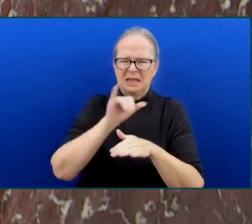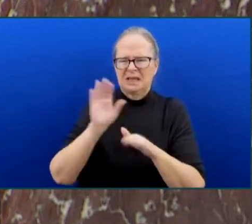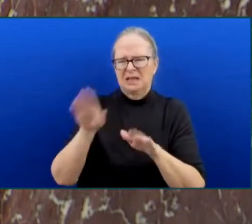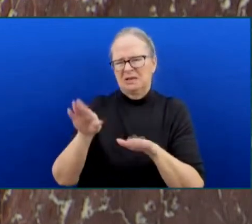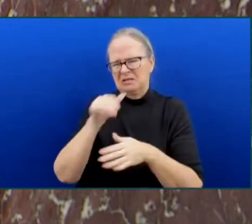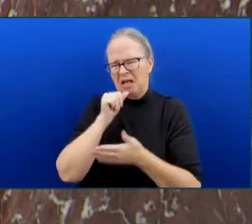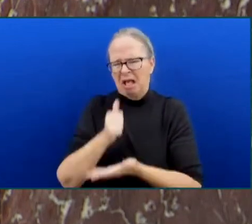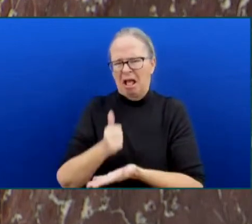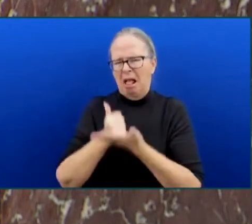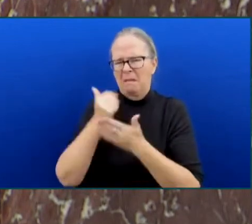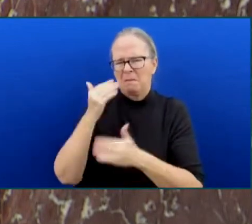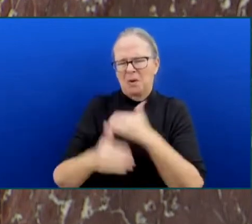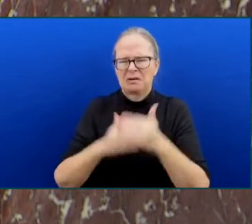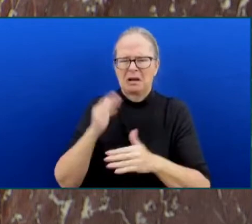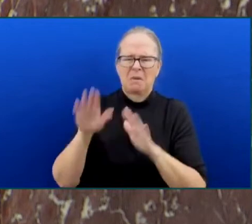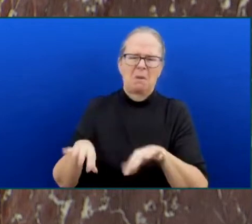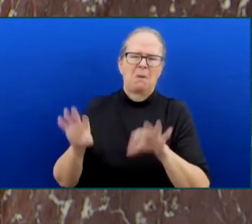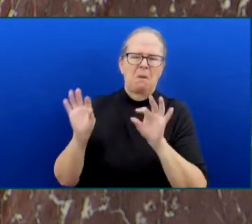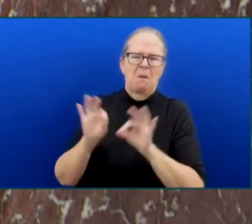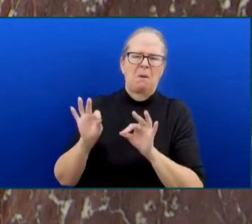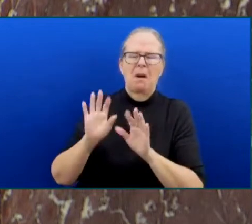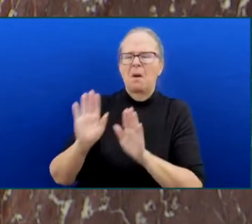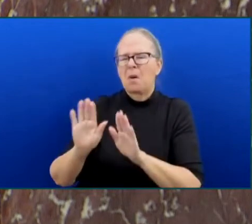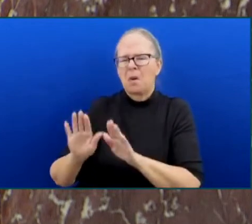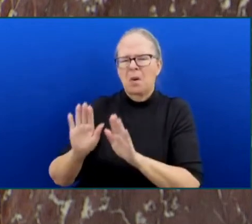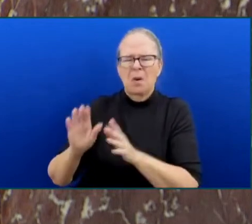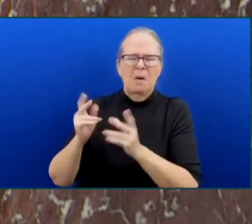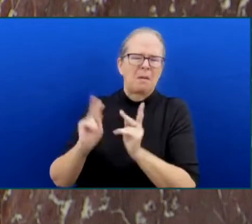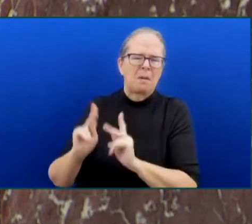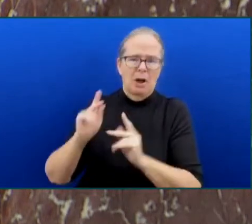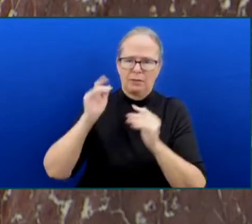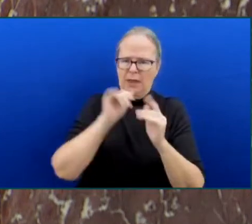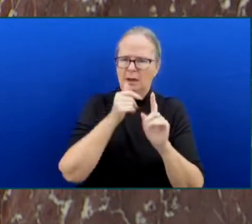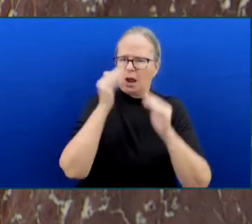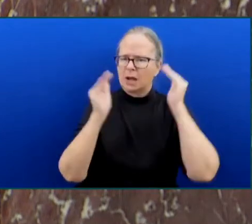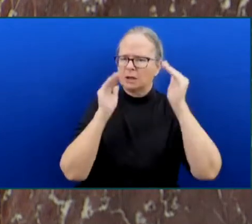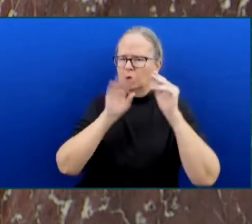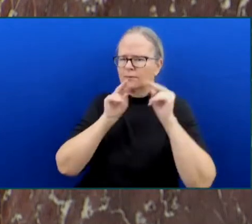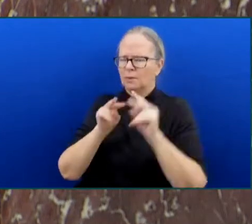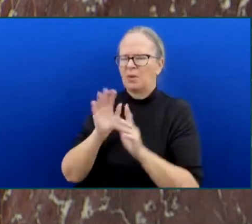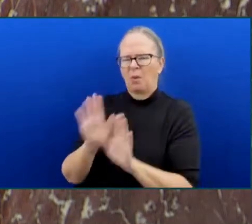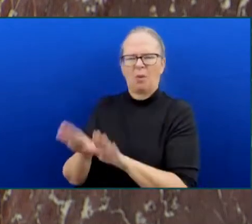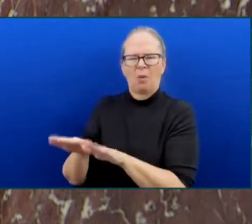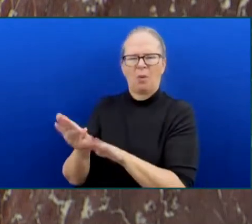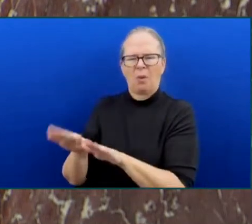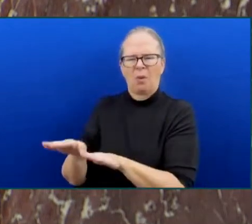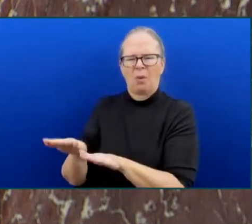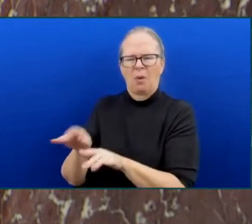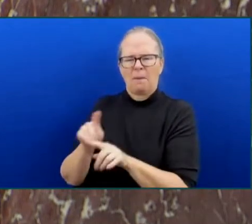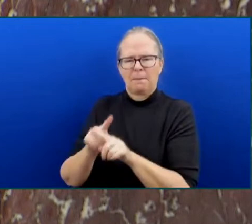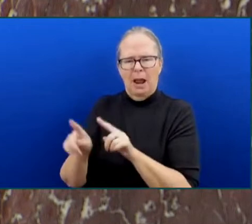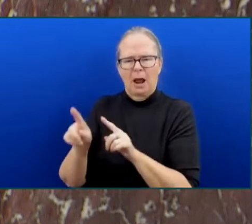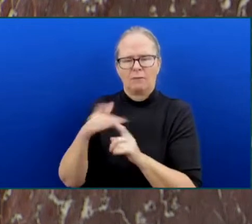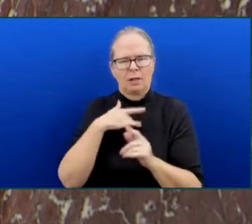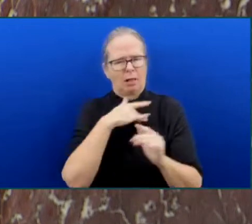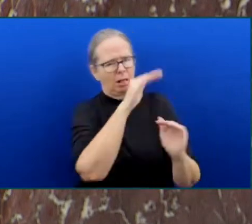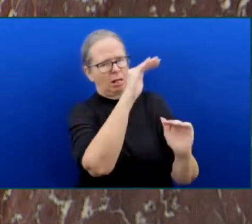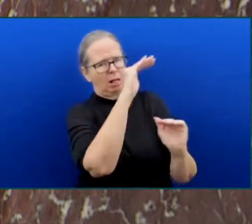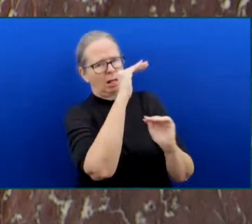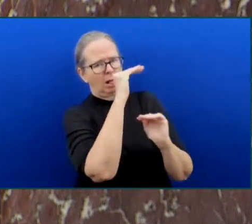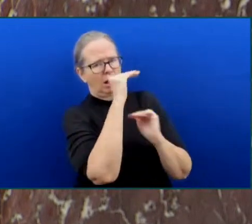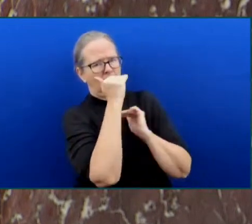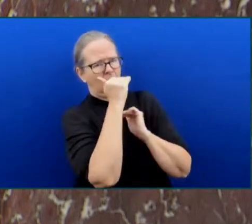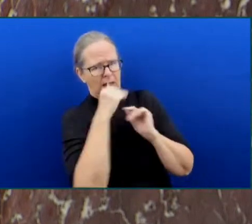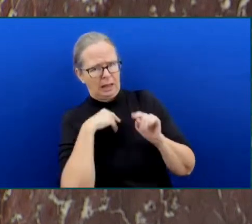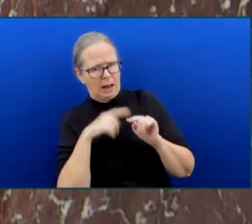adults to play. For many adults, we can feel boxed in by the expectations and pressures of adulthood. But let's not